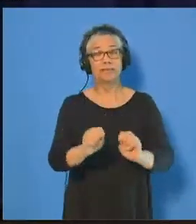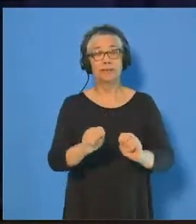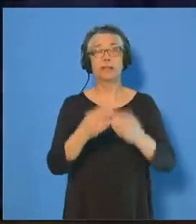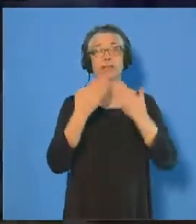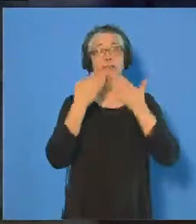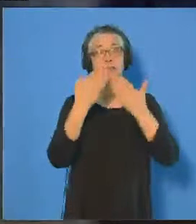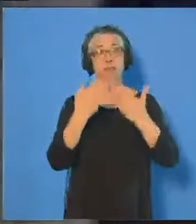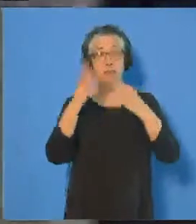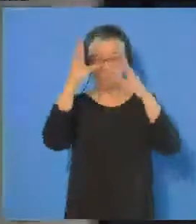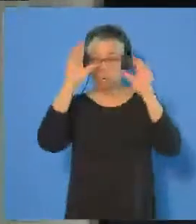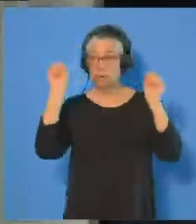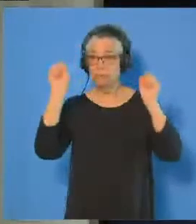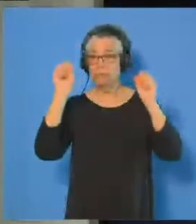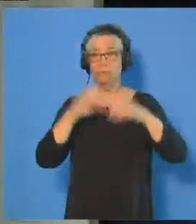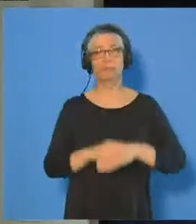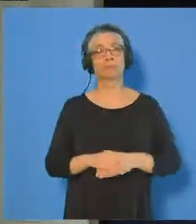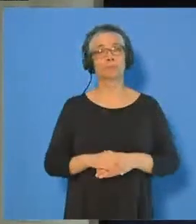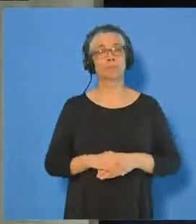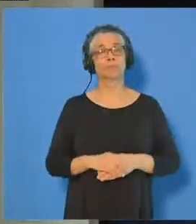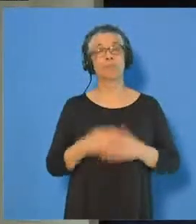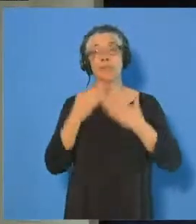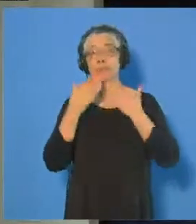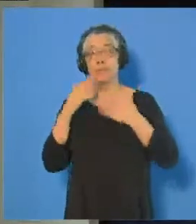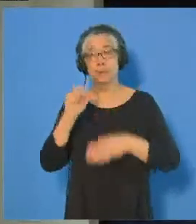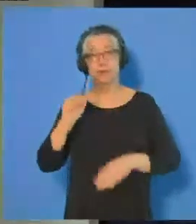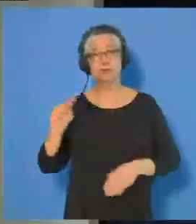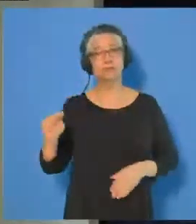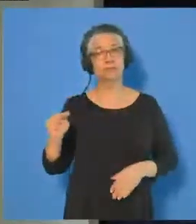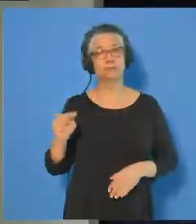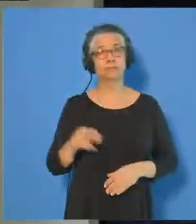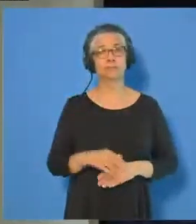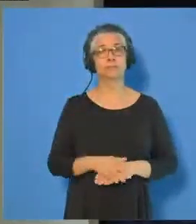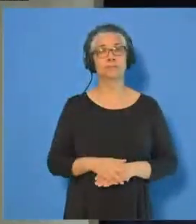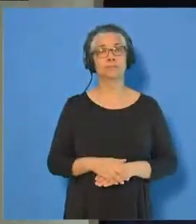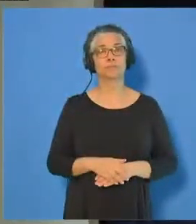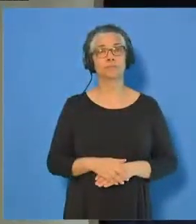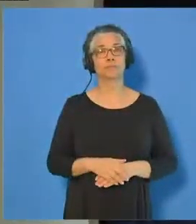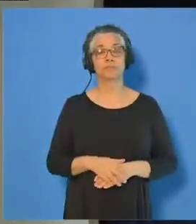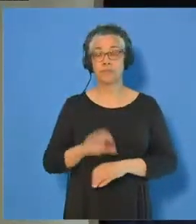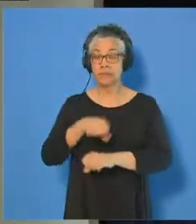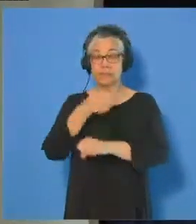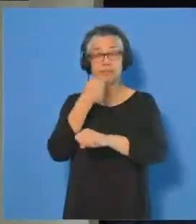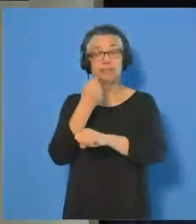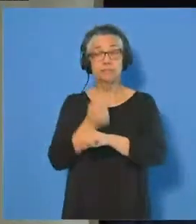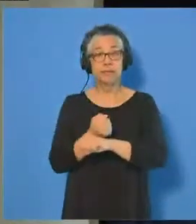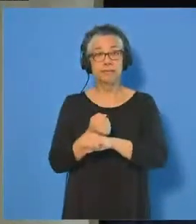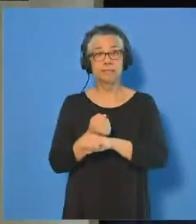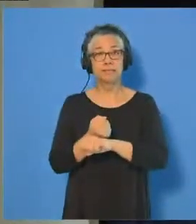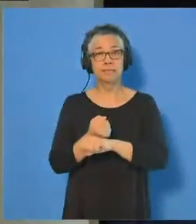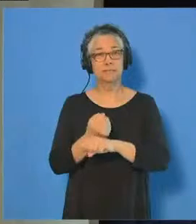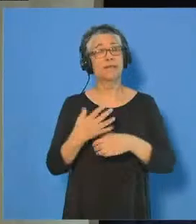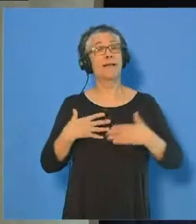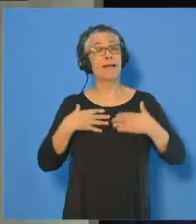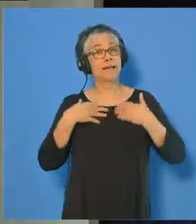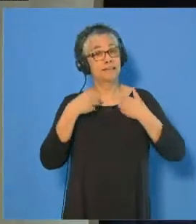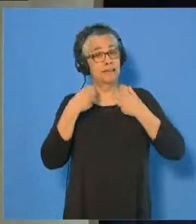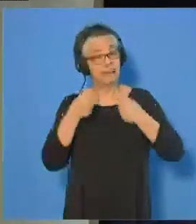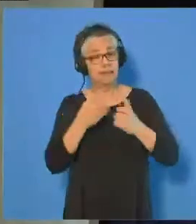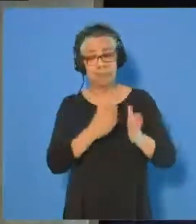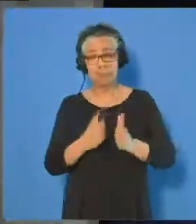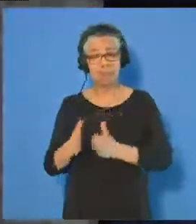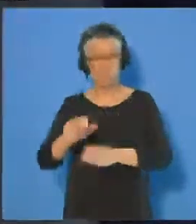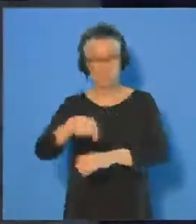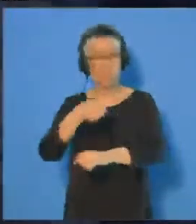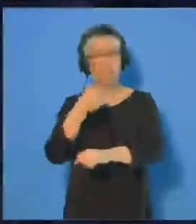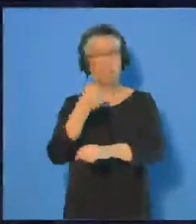you. Premier? Thank you very much, Minister. Shelter in place is a health measure that was put in